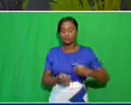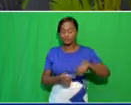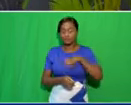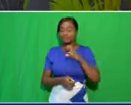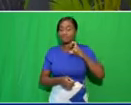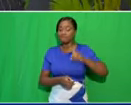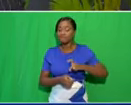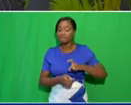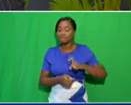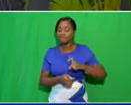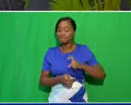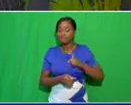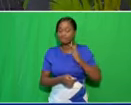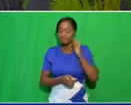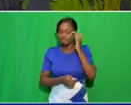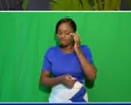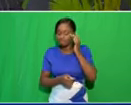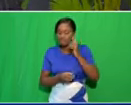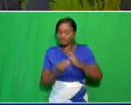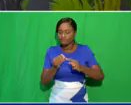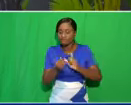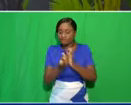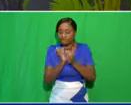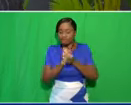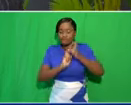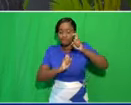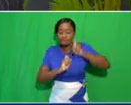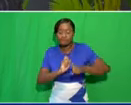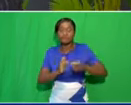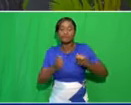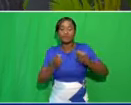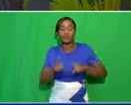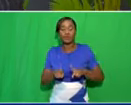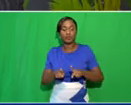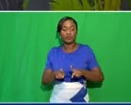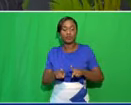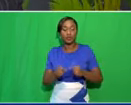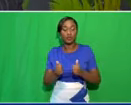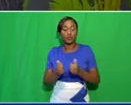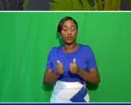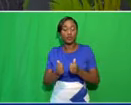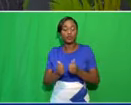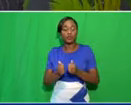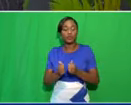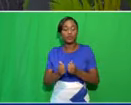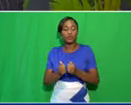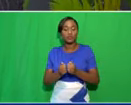consider the changes that must occur without creating